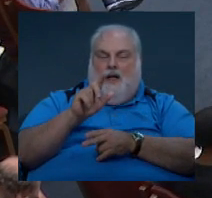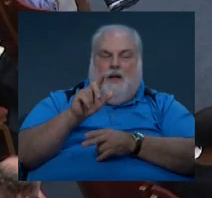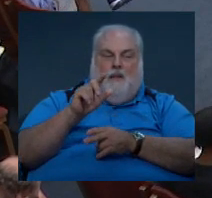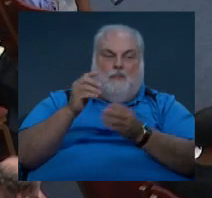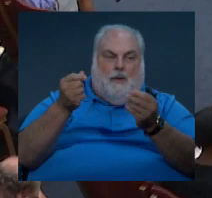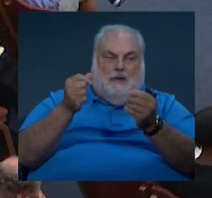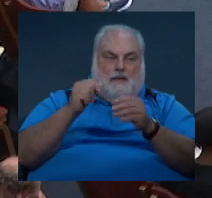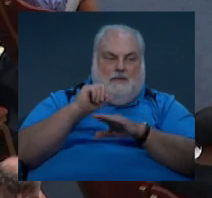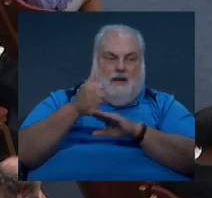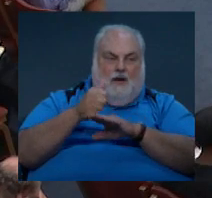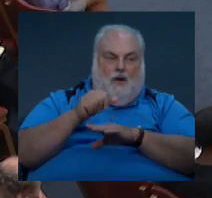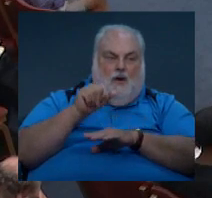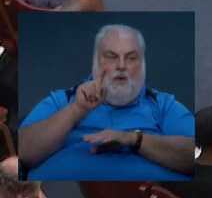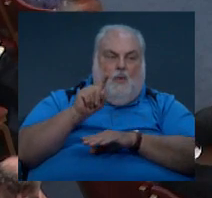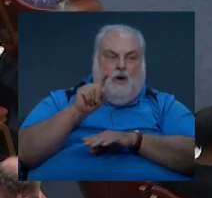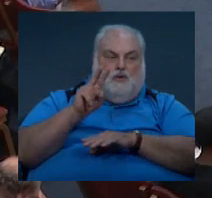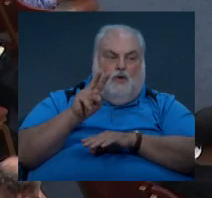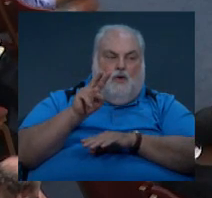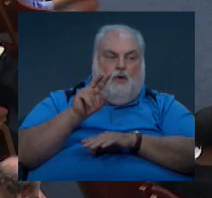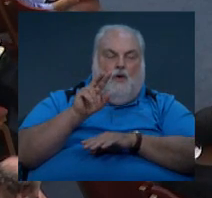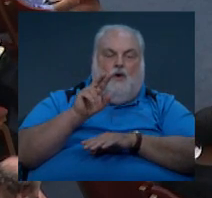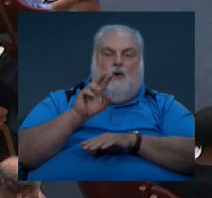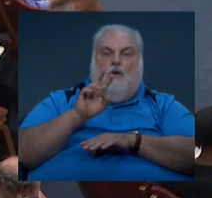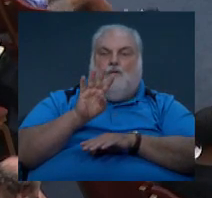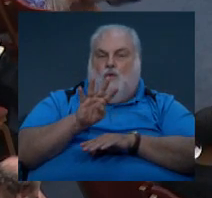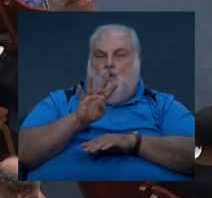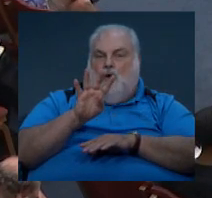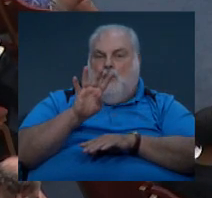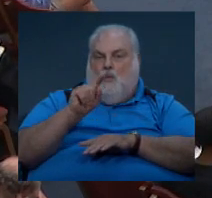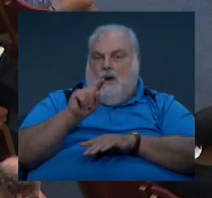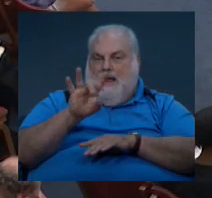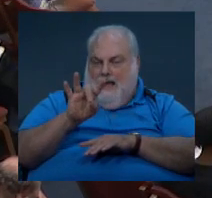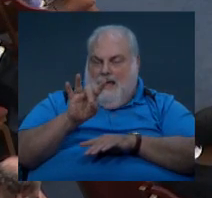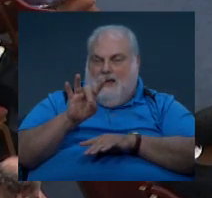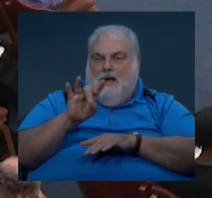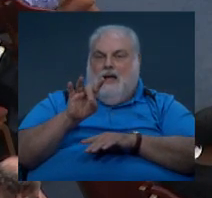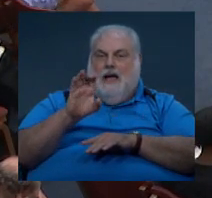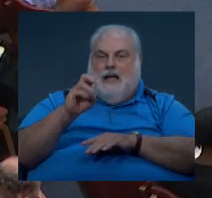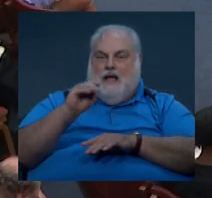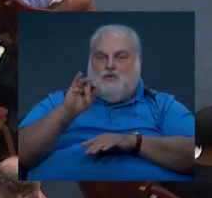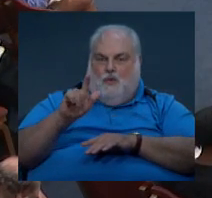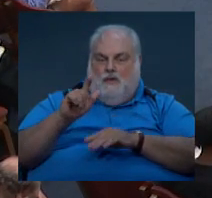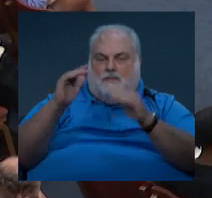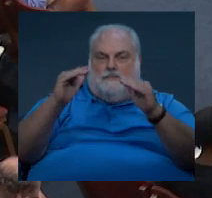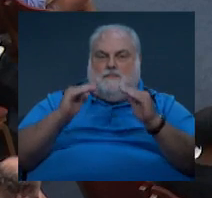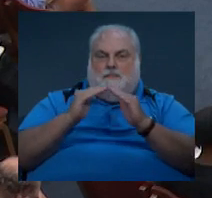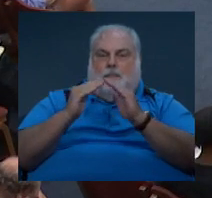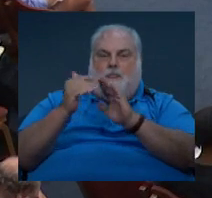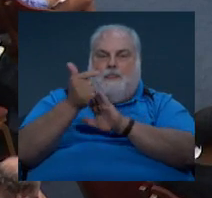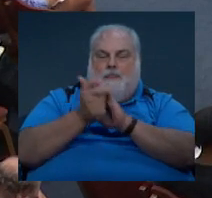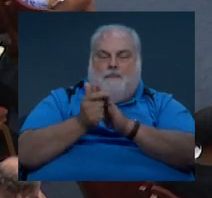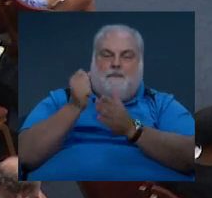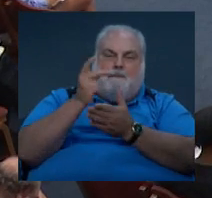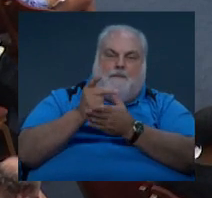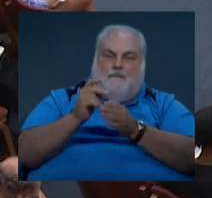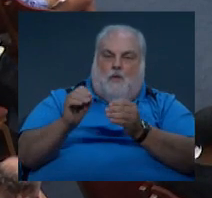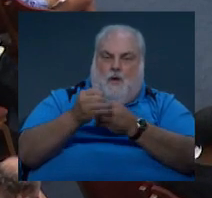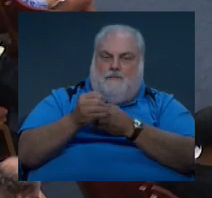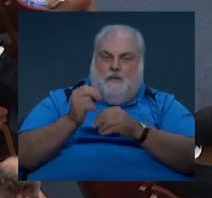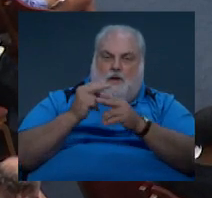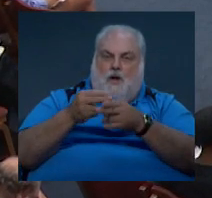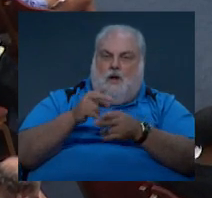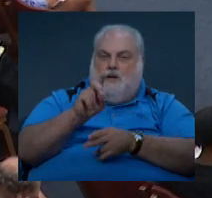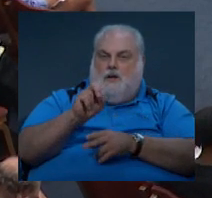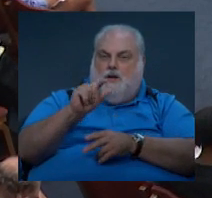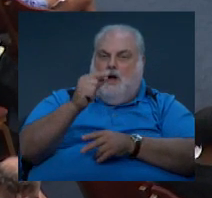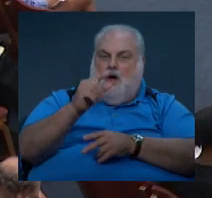PDO, located at 12418 and 12420 Cantrell Road. An ordinance to approve a plan zoning development, establish a plan office district titled